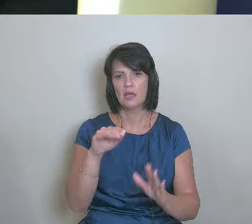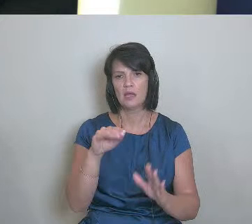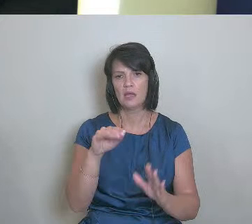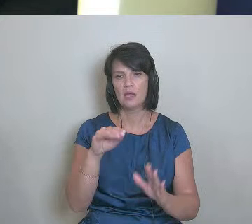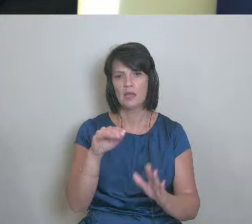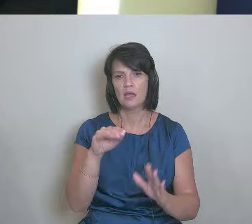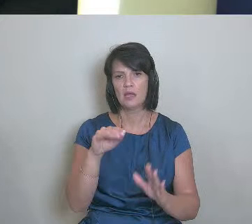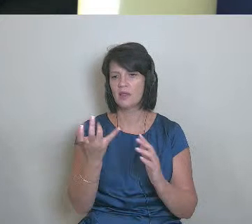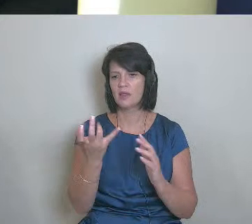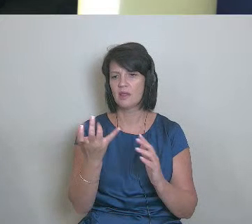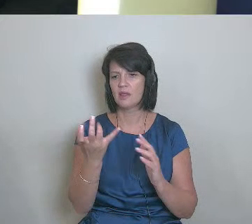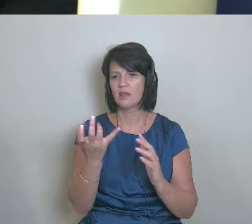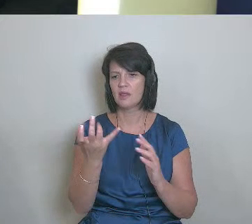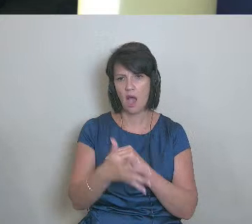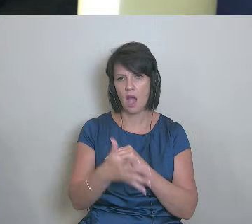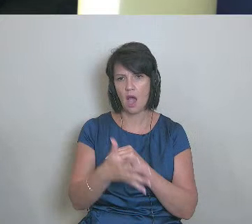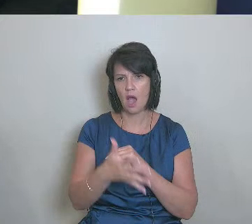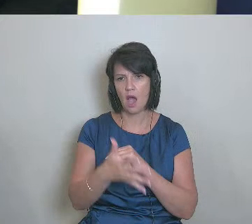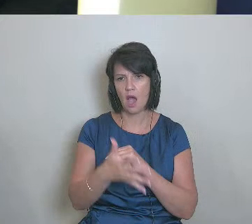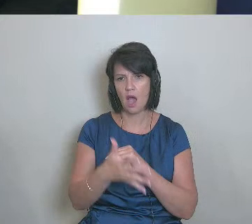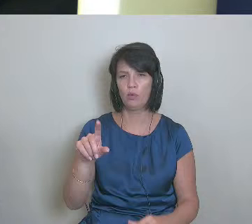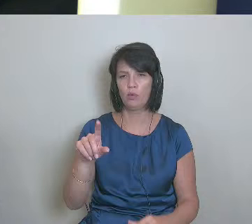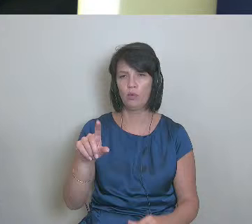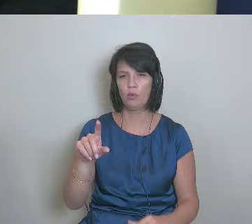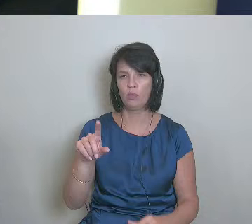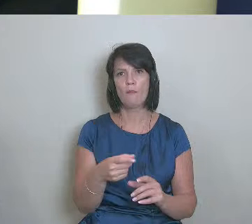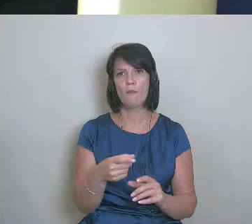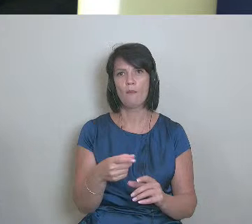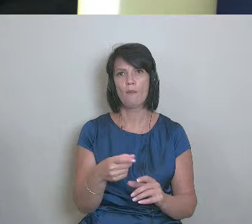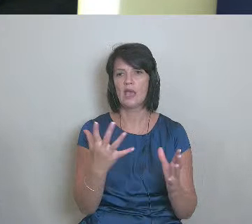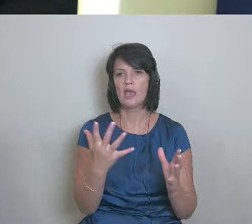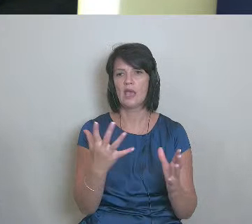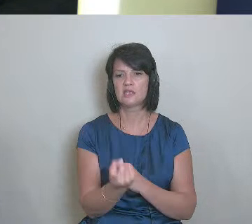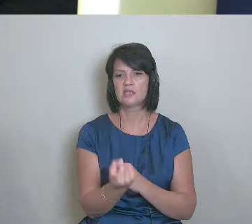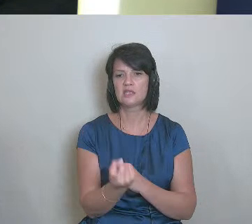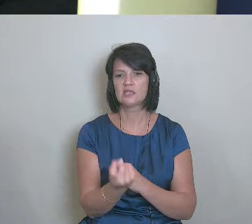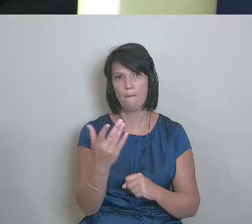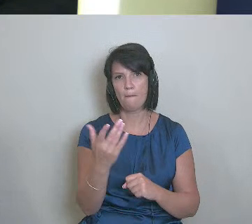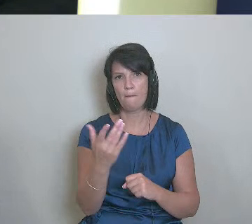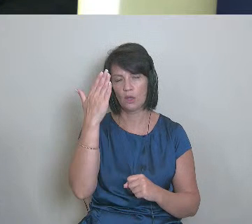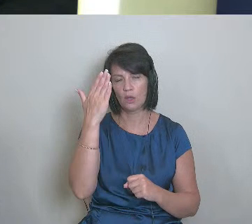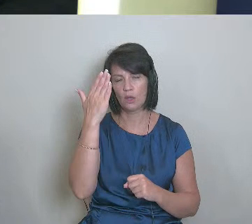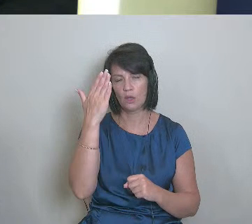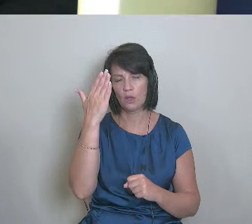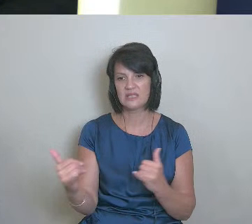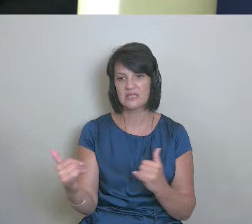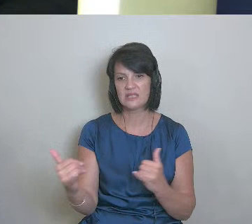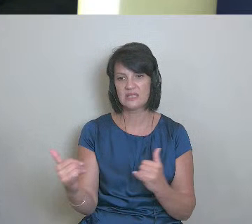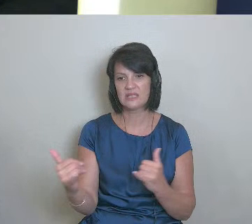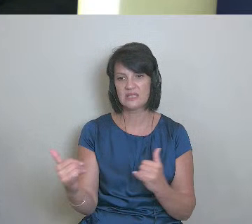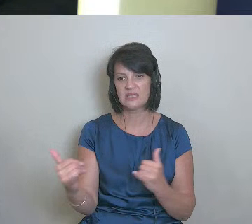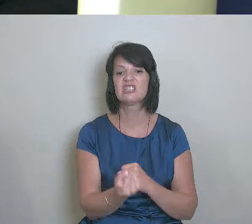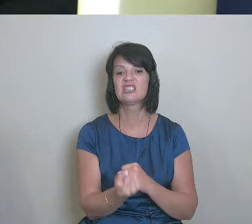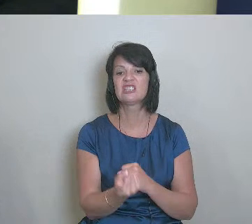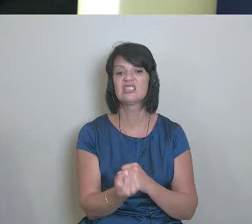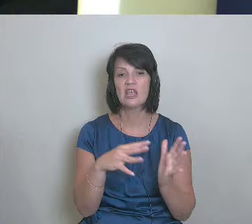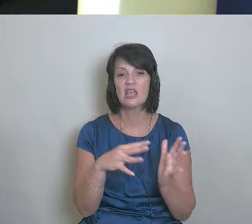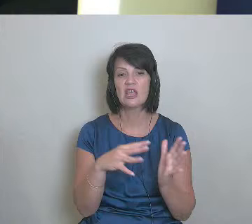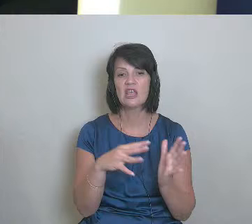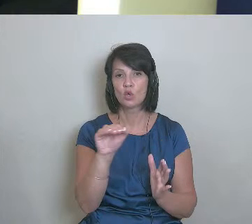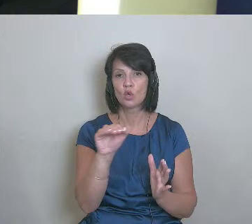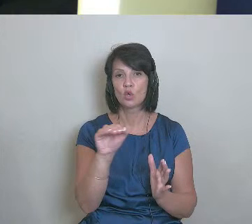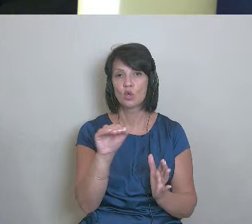do you have any programs, projects on that? Because those people that are going to make